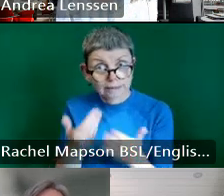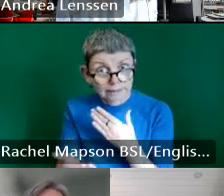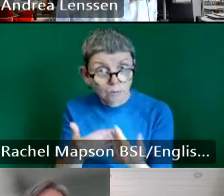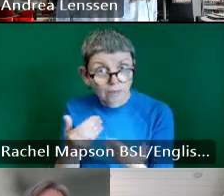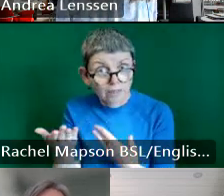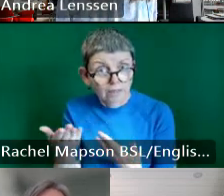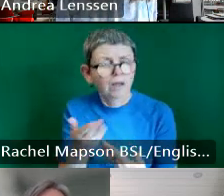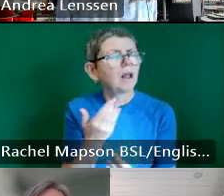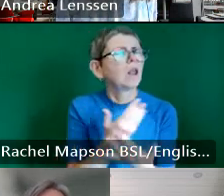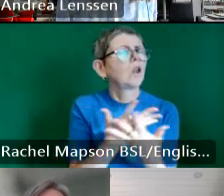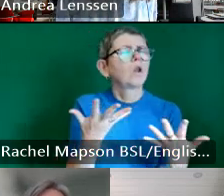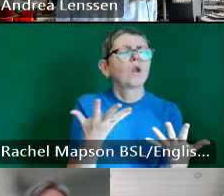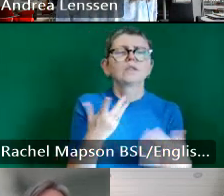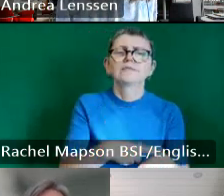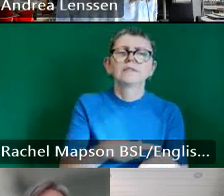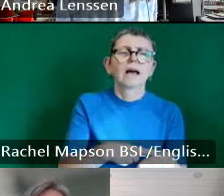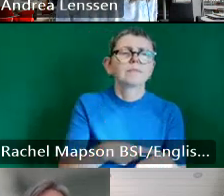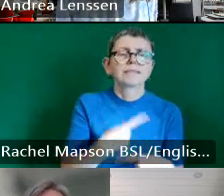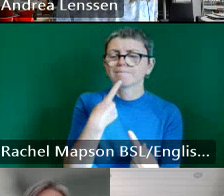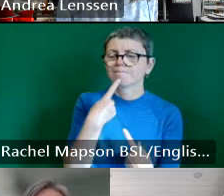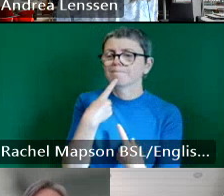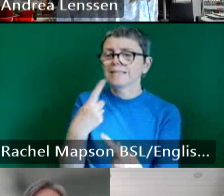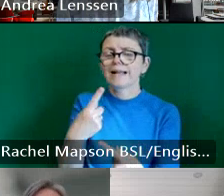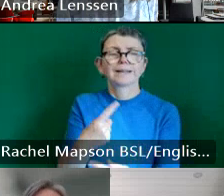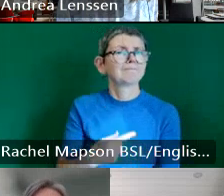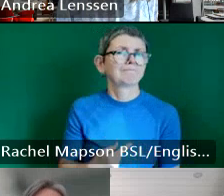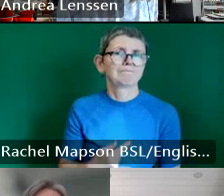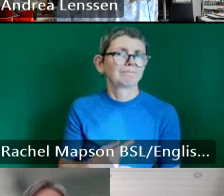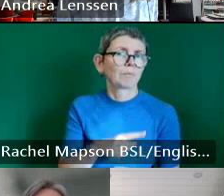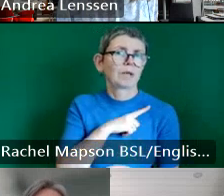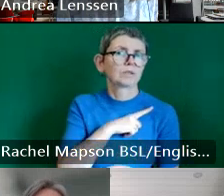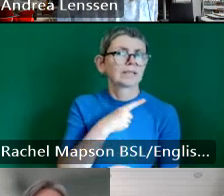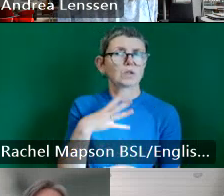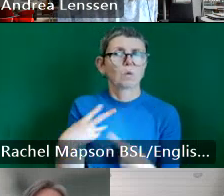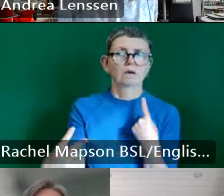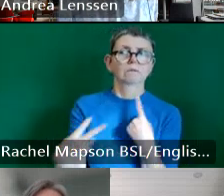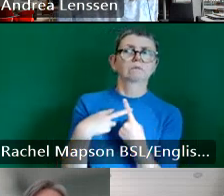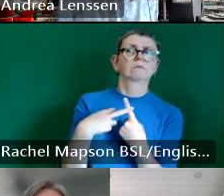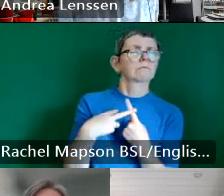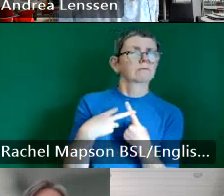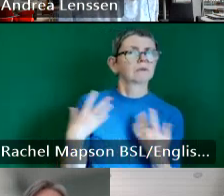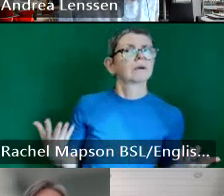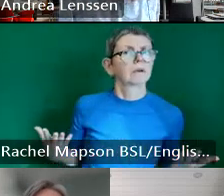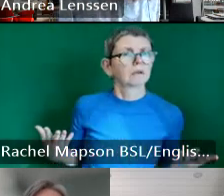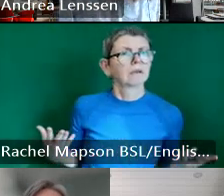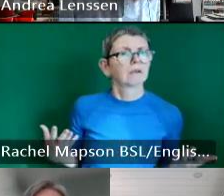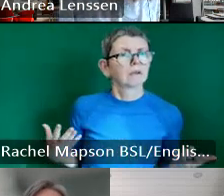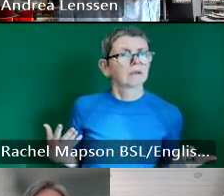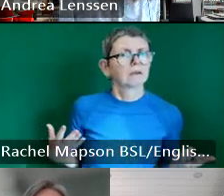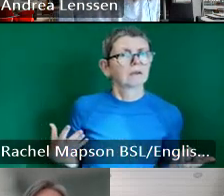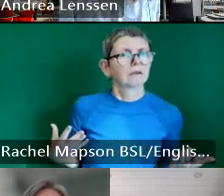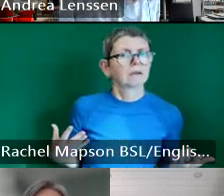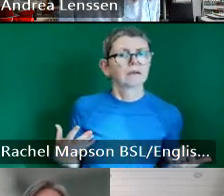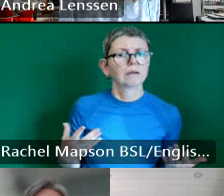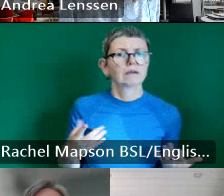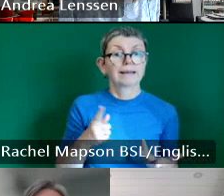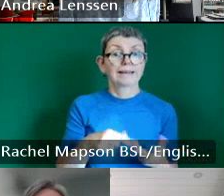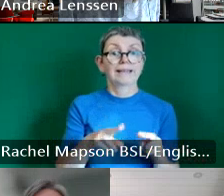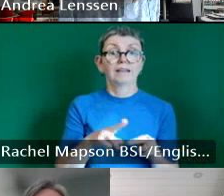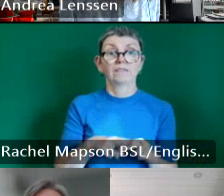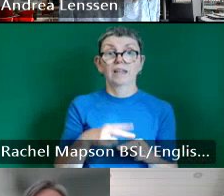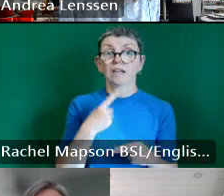report issues of racism because they're afraid to be targeted. And if they, report a person, how do